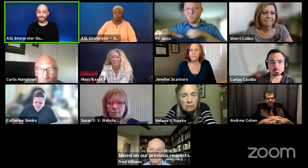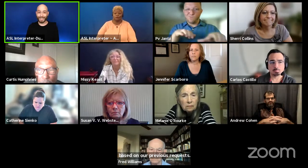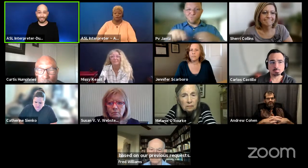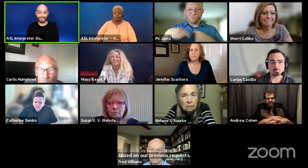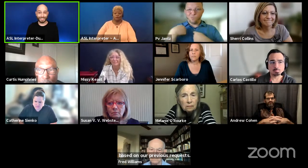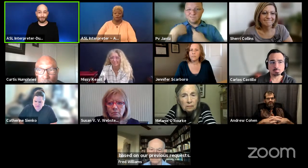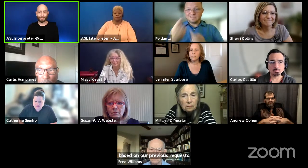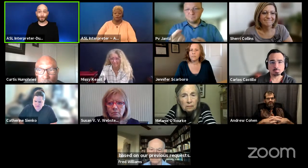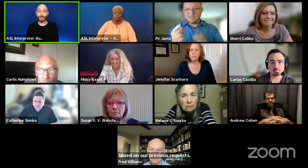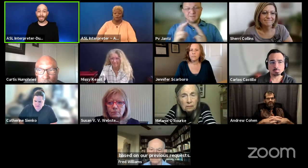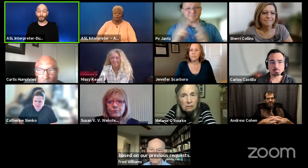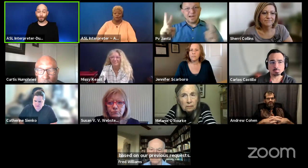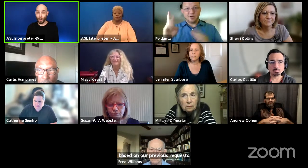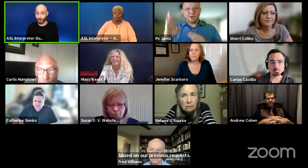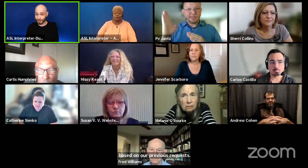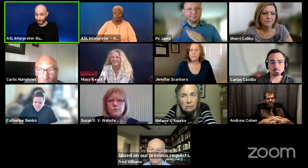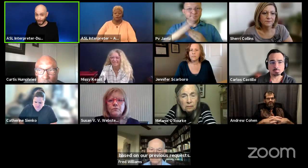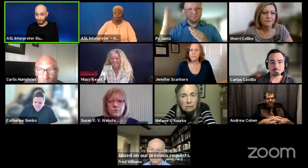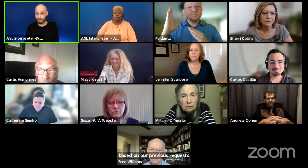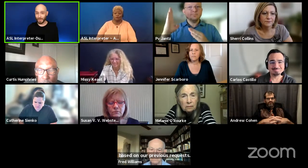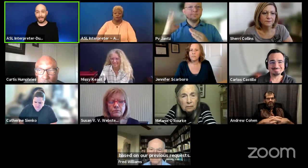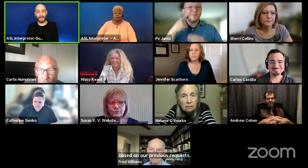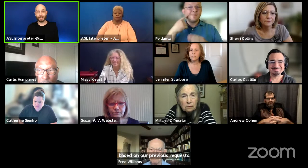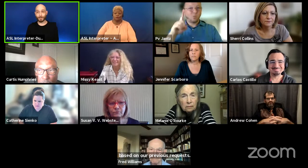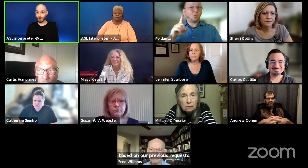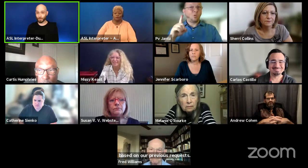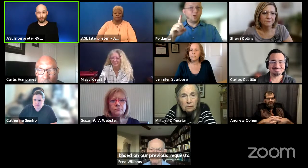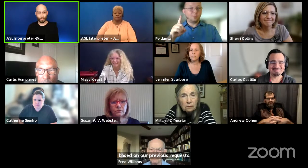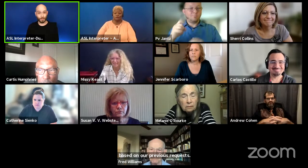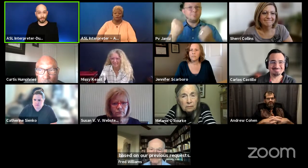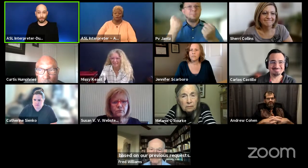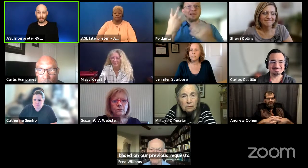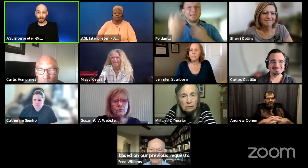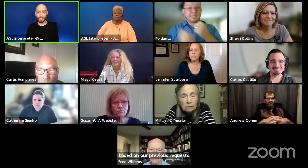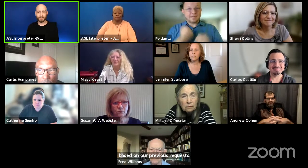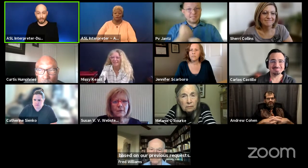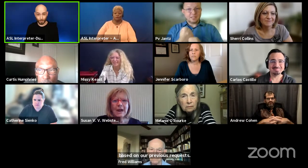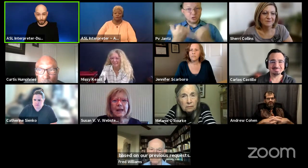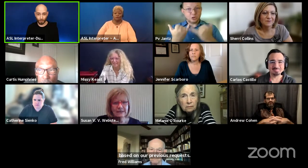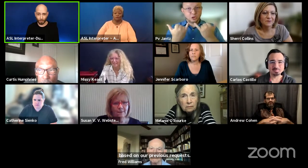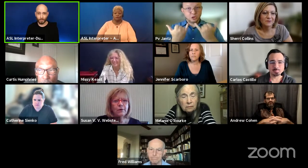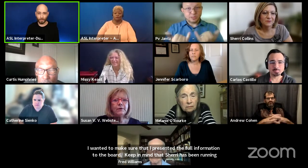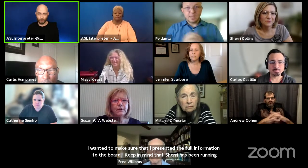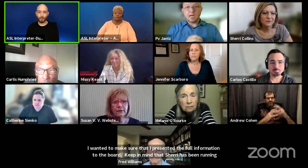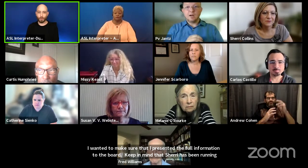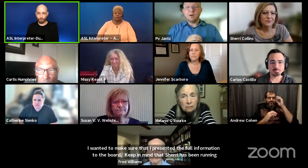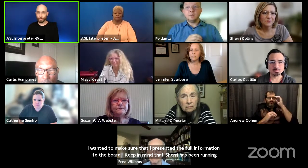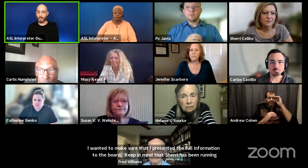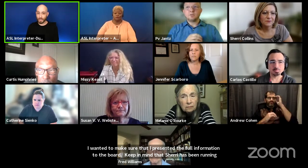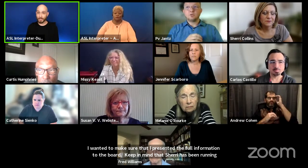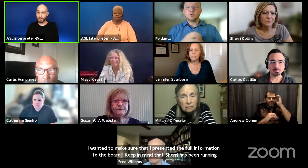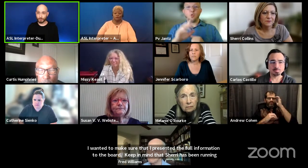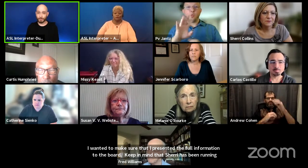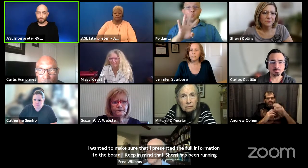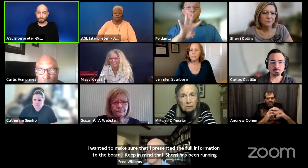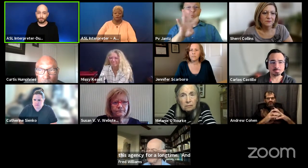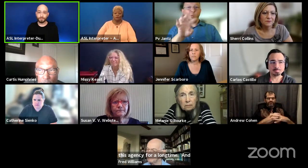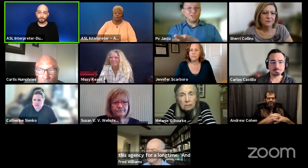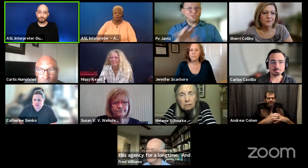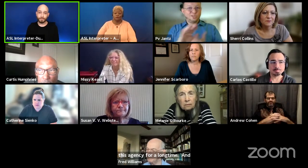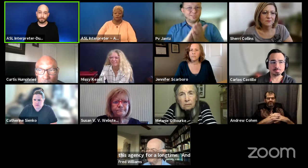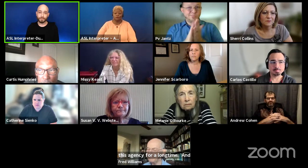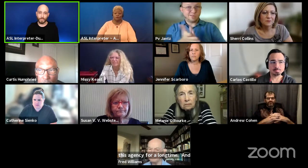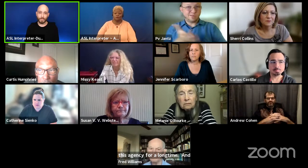been running this agency for a long time, and her performance has been exceptional for many years.